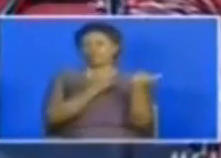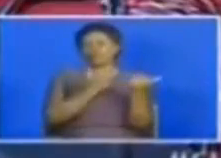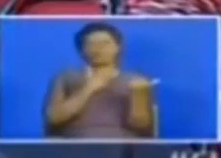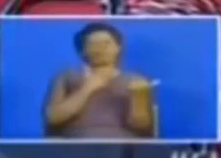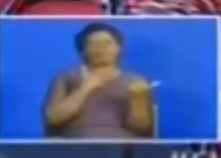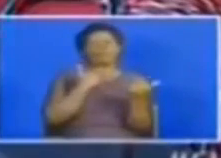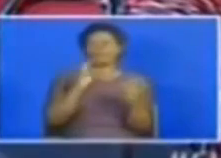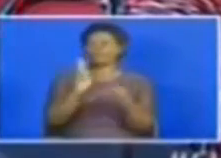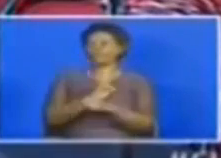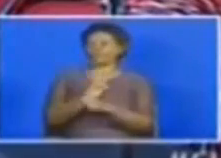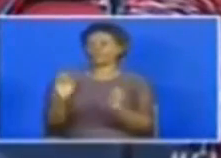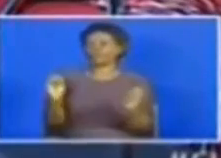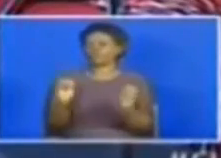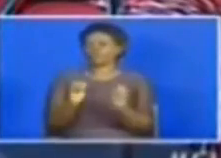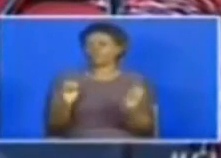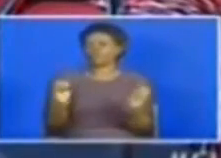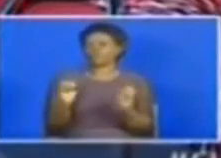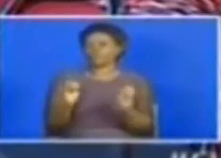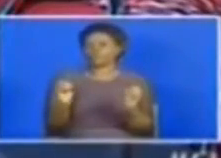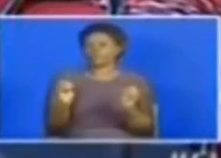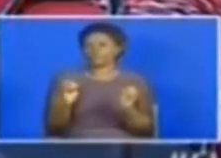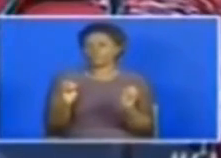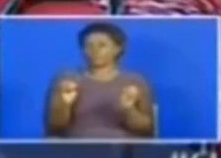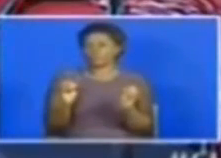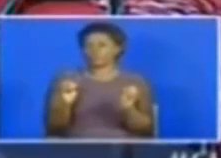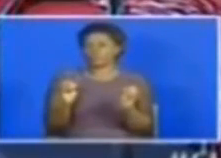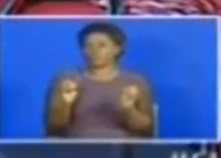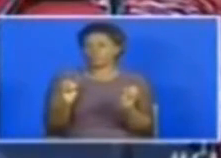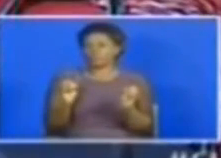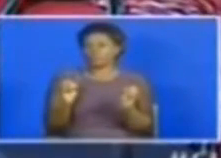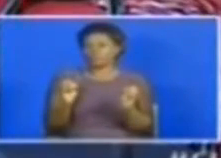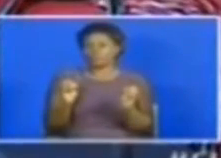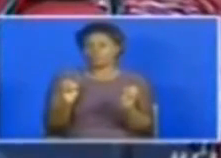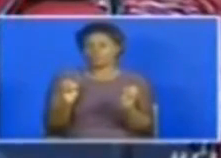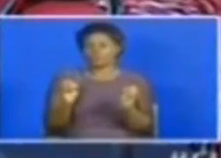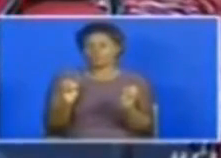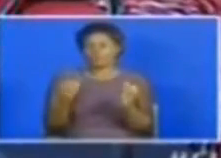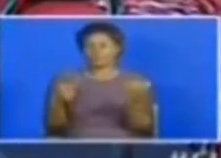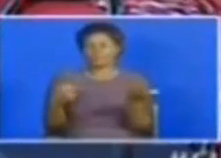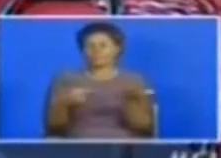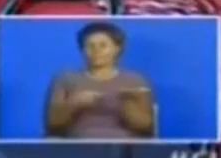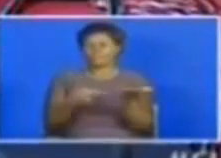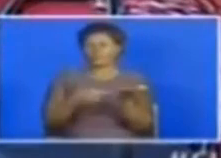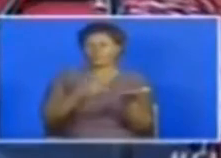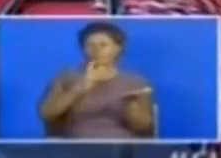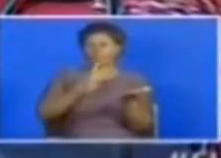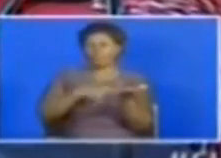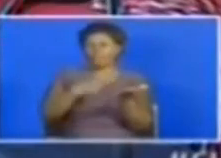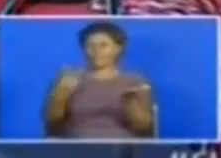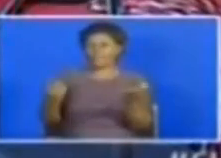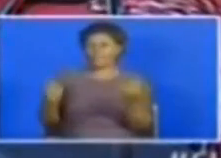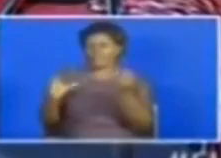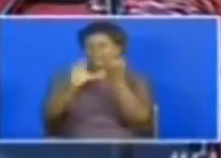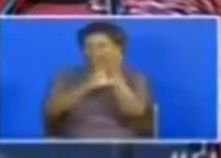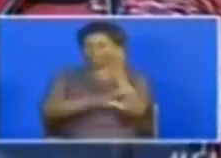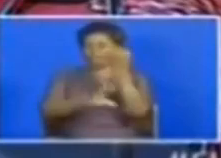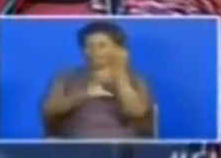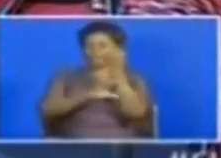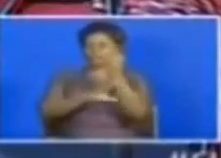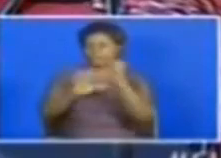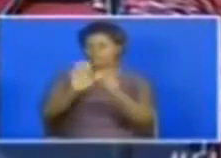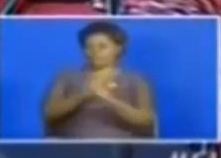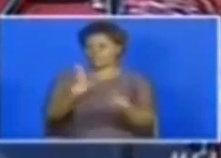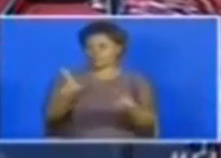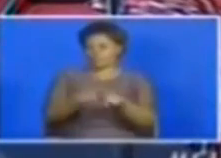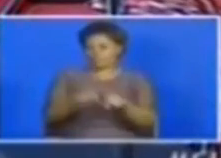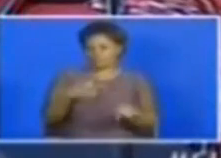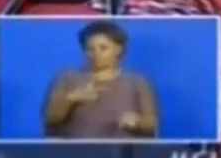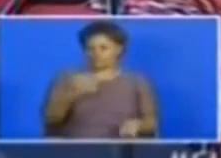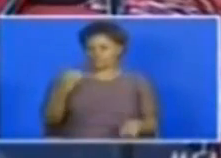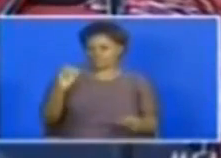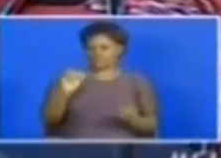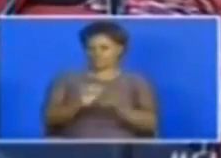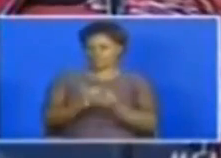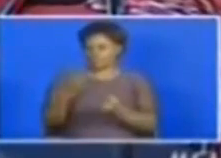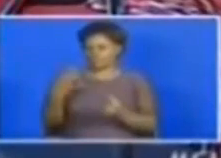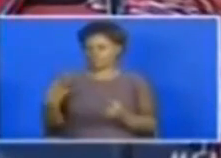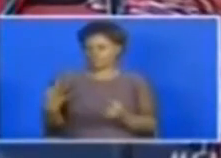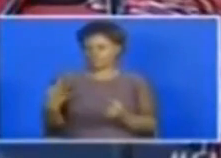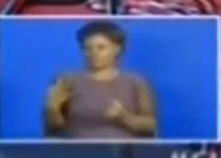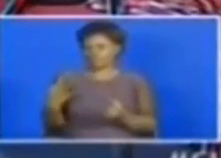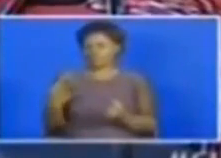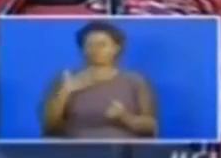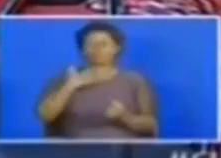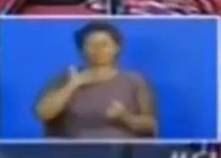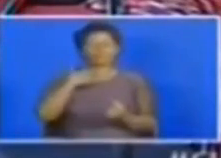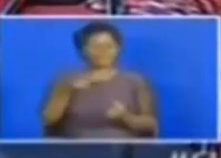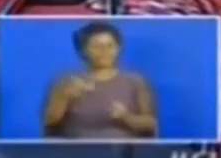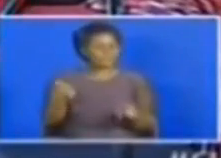get to, mm-hmm. which is where the gadget completely fails yeah. all over the country. Yeah, as we saw in 2013. Yeah, which yeah. is really where